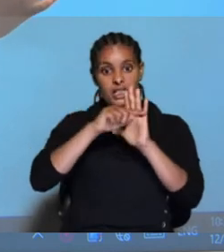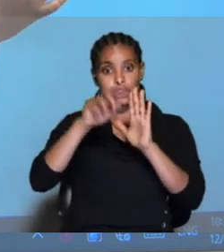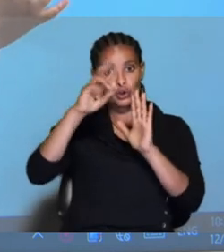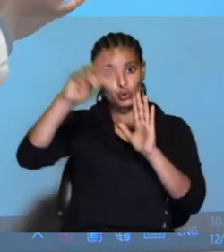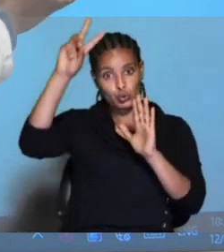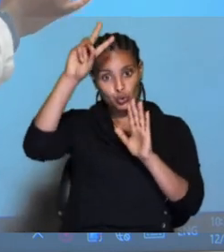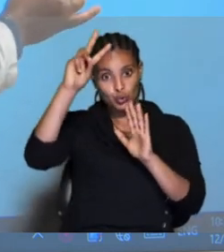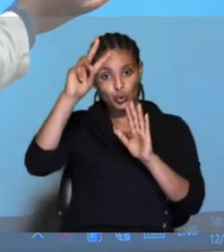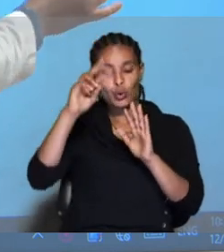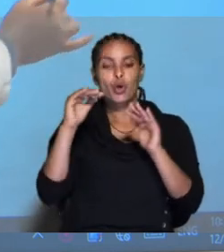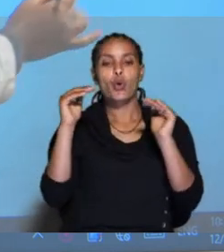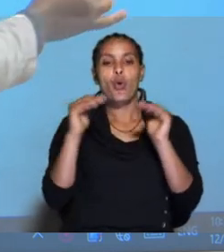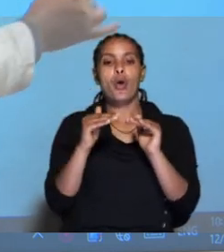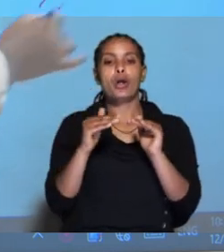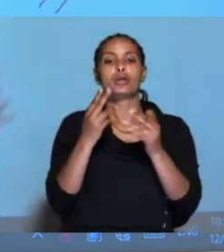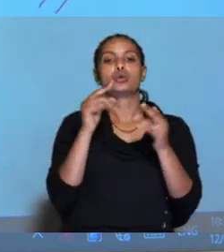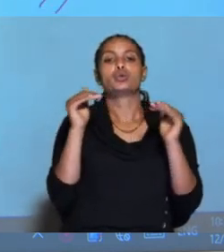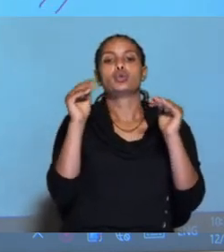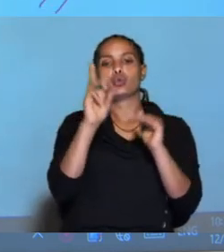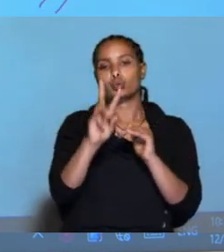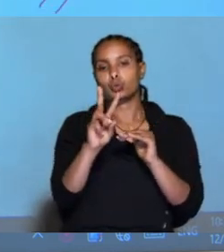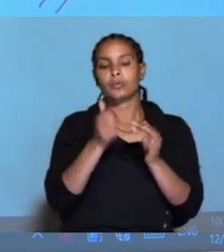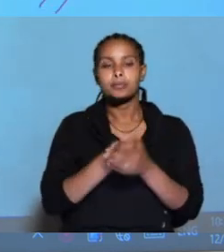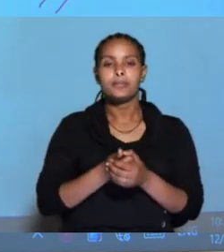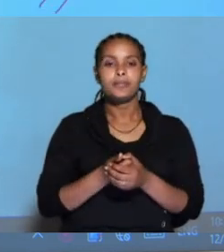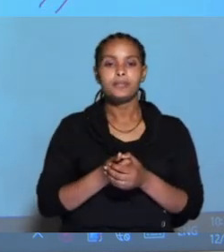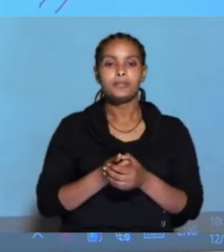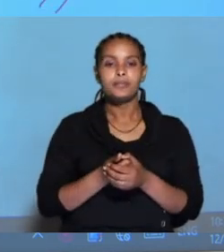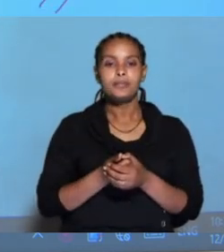10 raised to minus 2 equal 2.